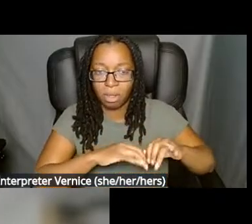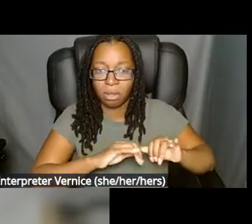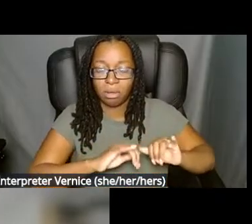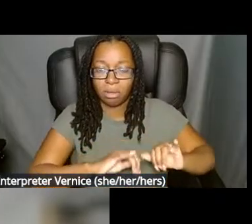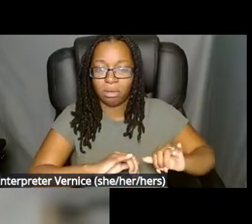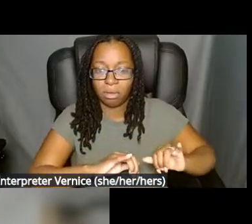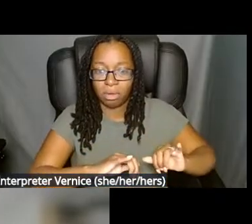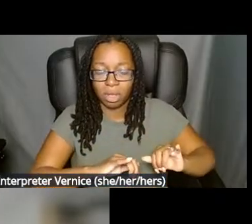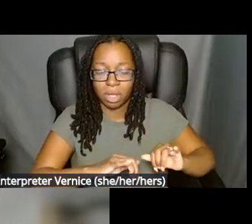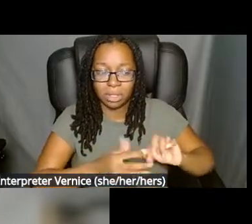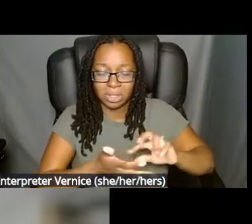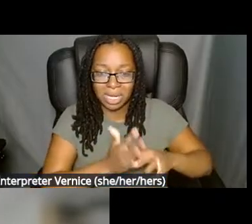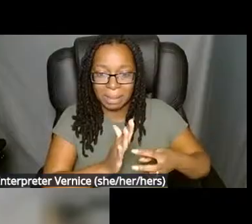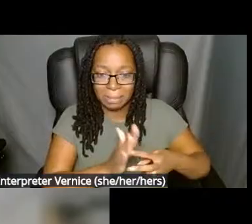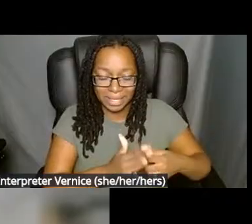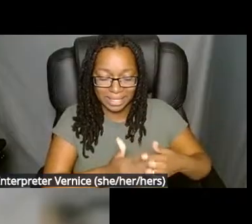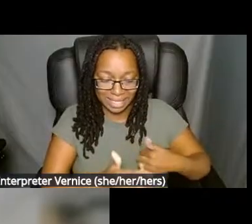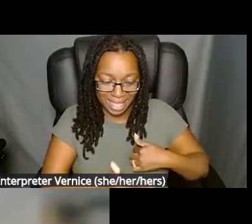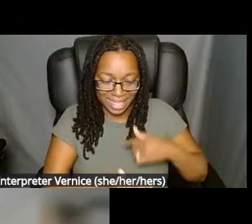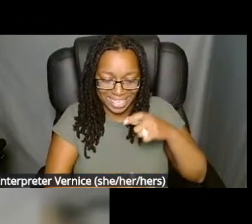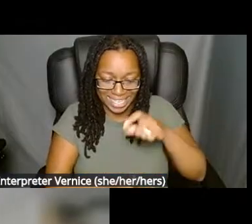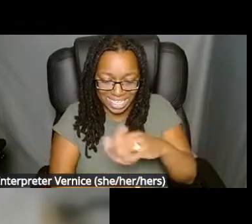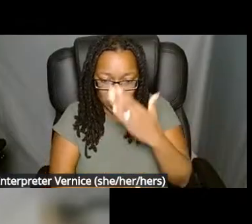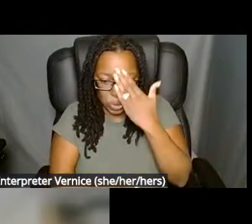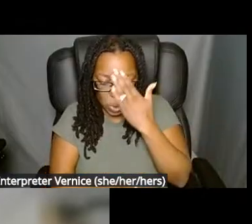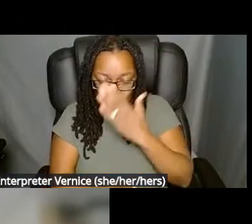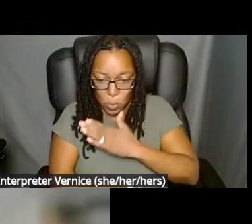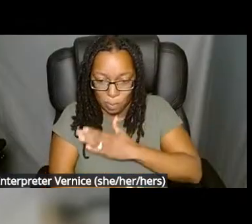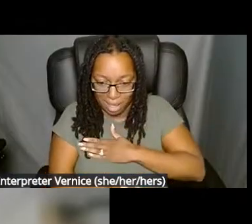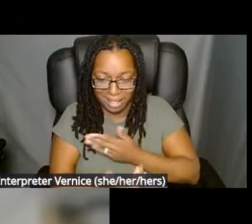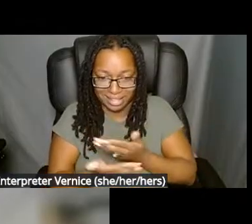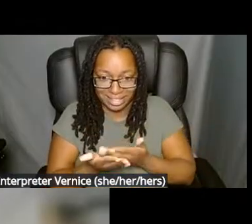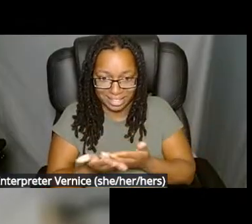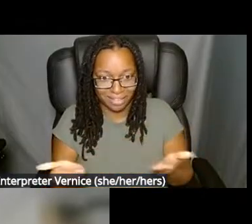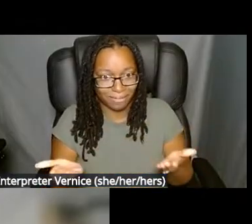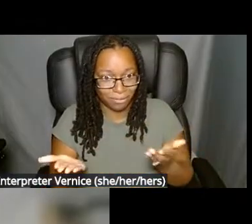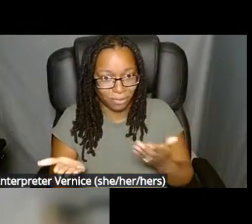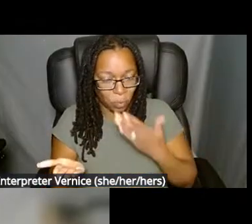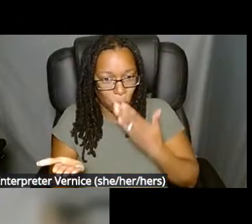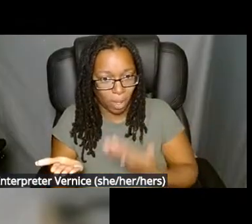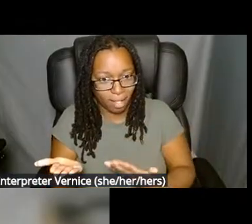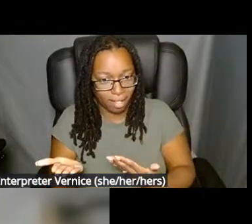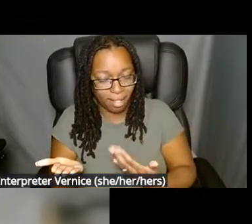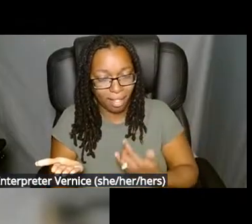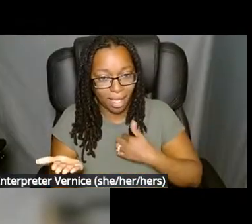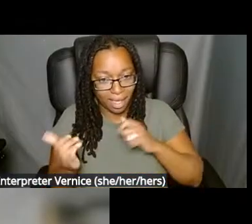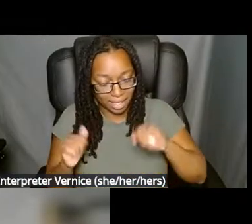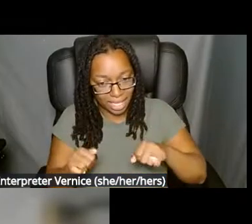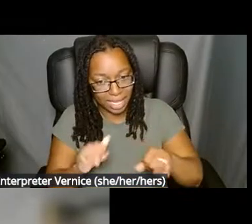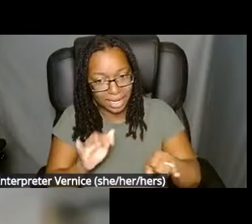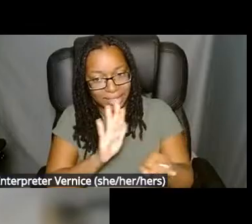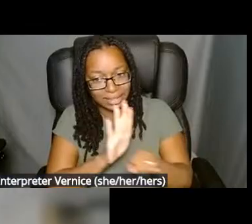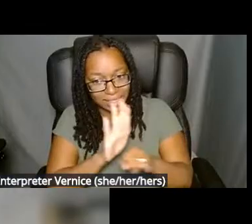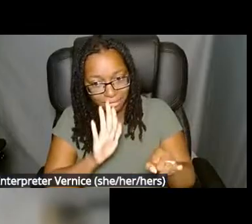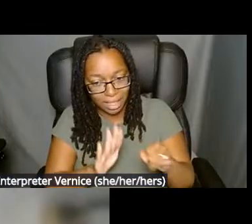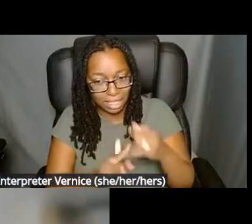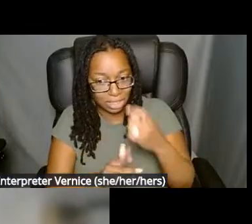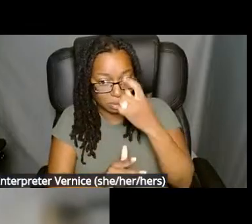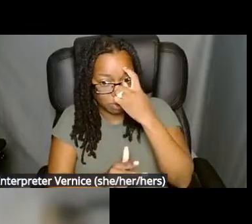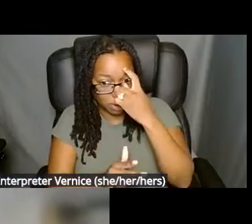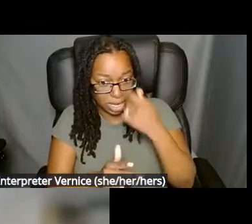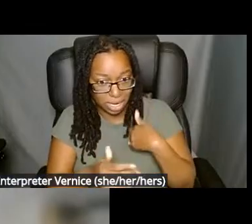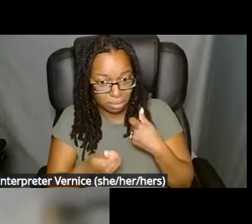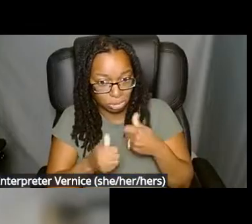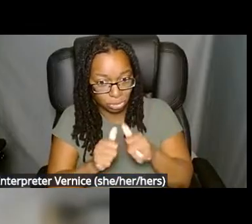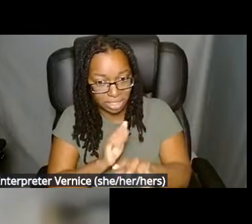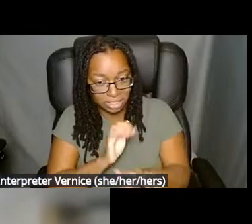will be on you to actually know your stuff so well that you should be able to identify the brain region you're trying to localize